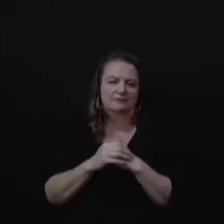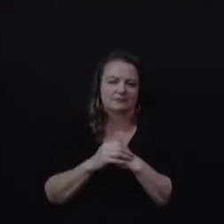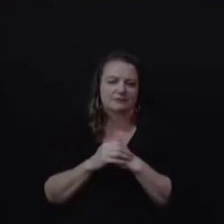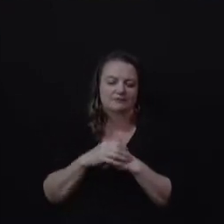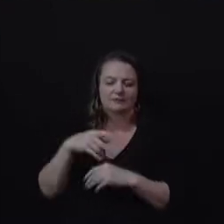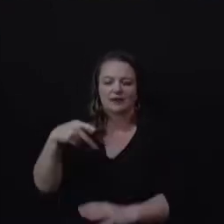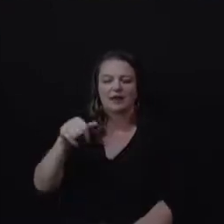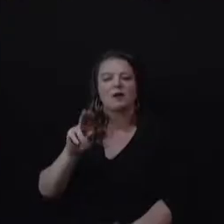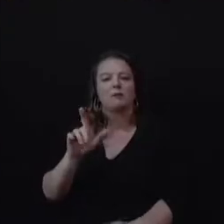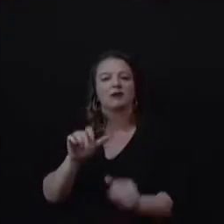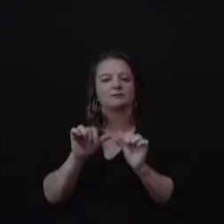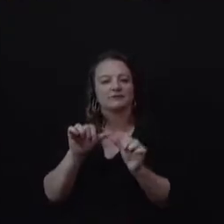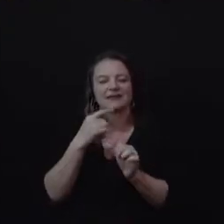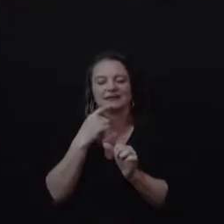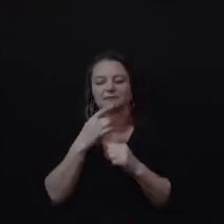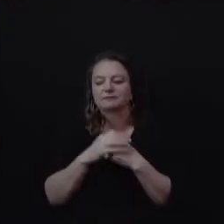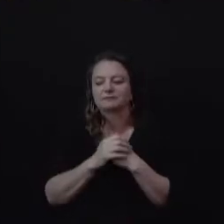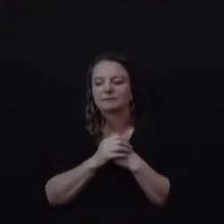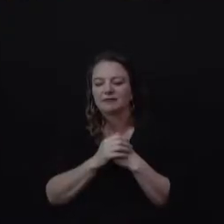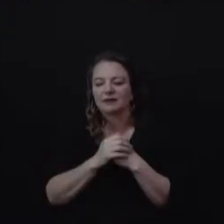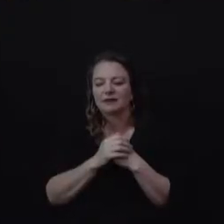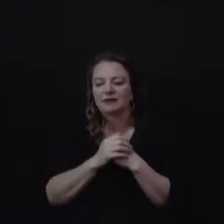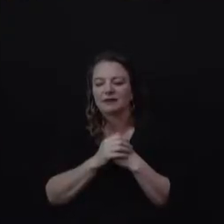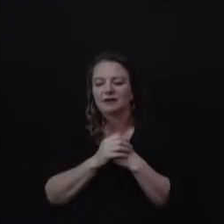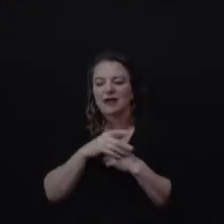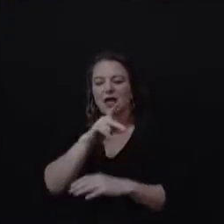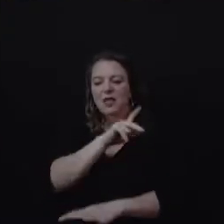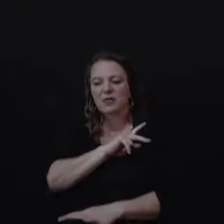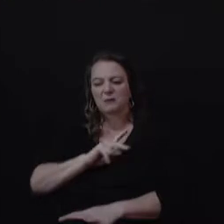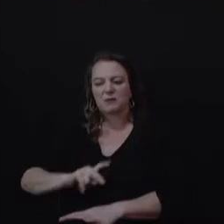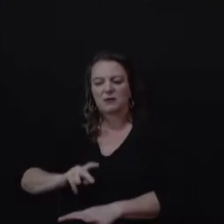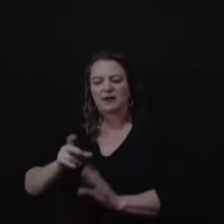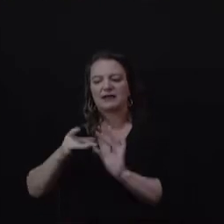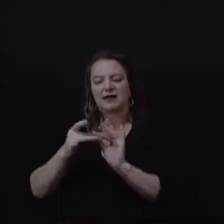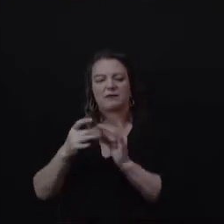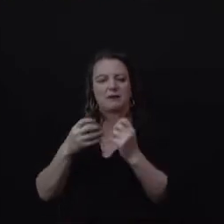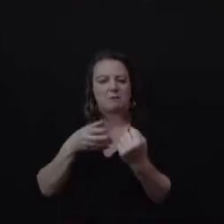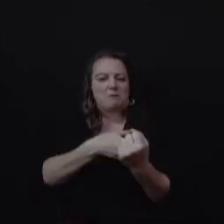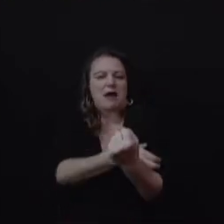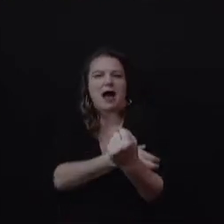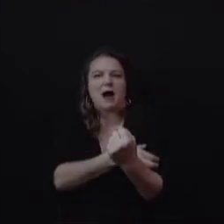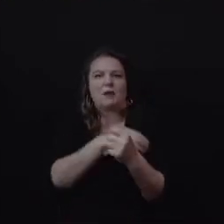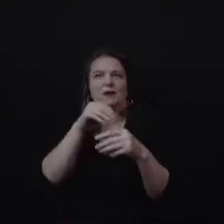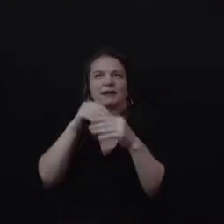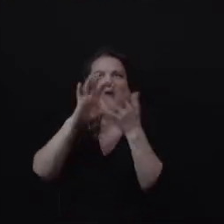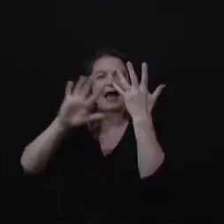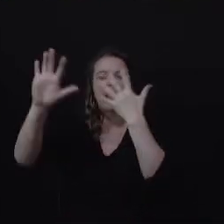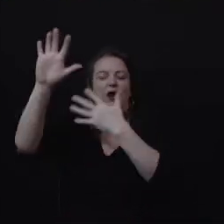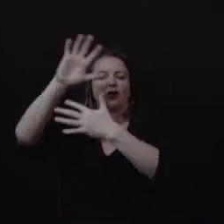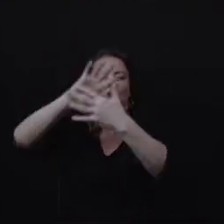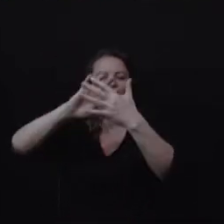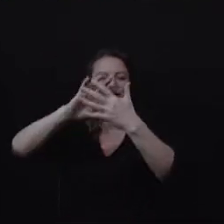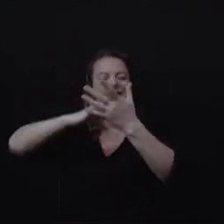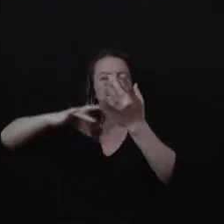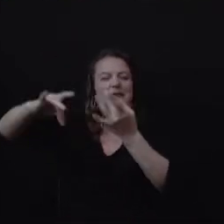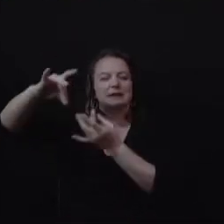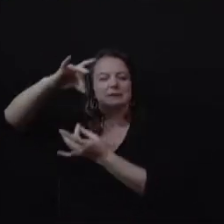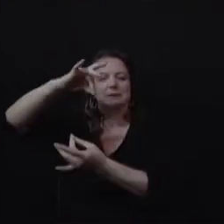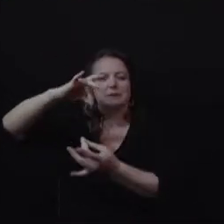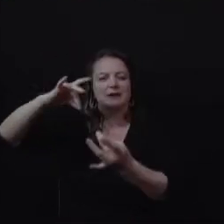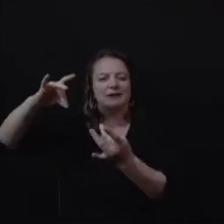Paul goes on to say that there was this prince of the power of the air, the spirit of the